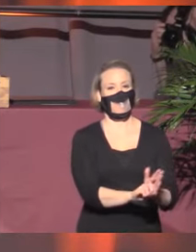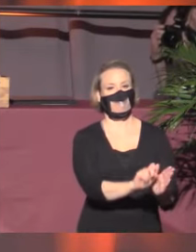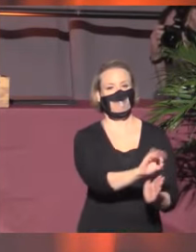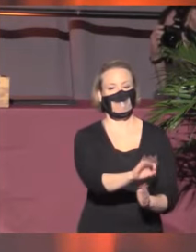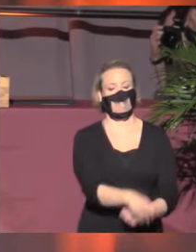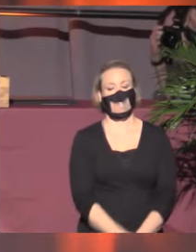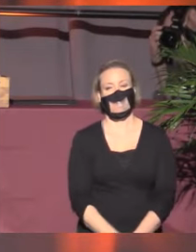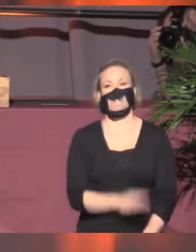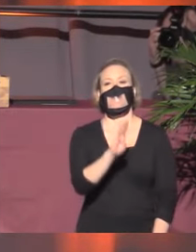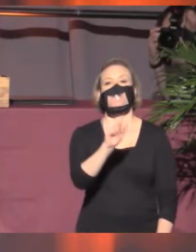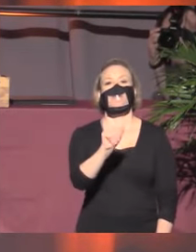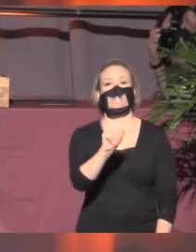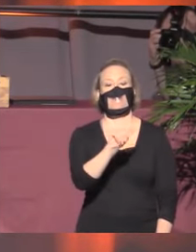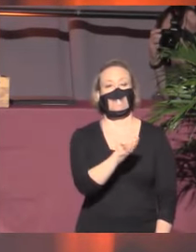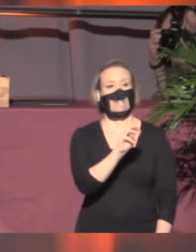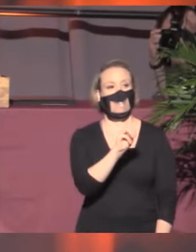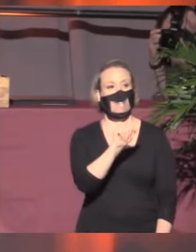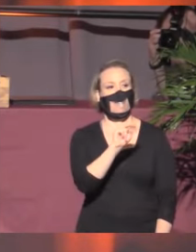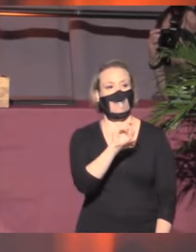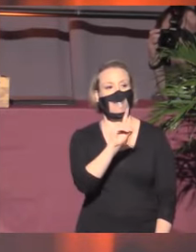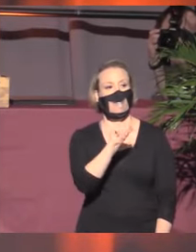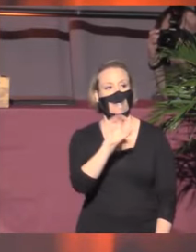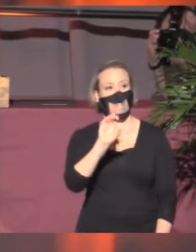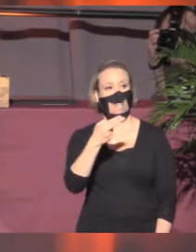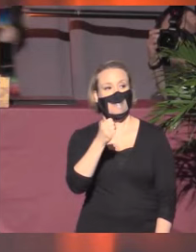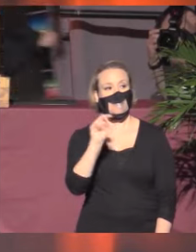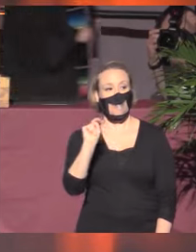Bachelor of Arts, Amanda Chen.